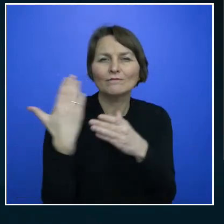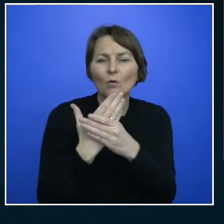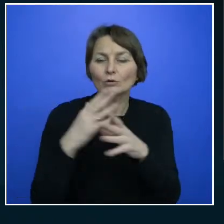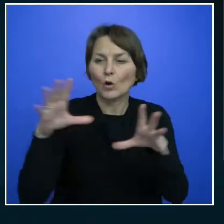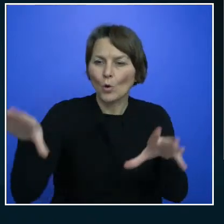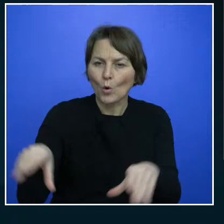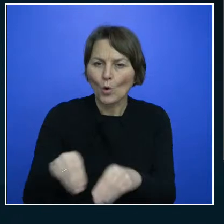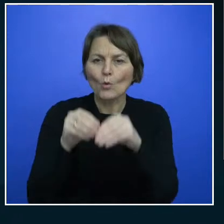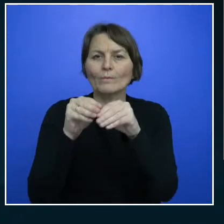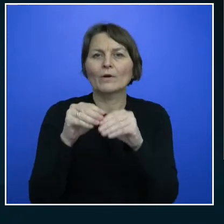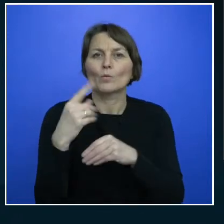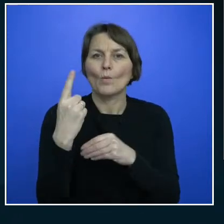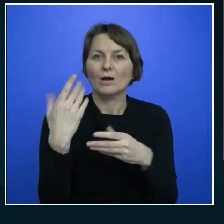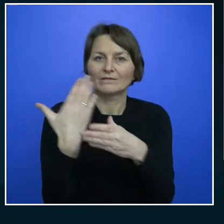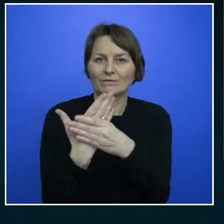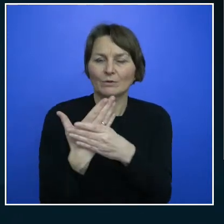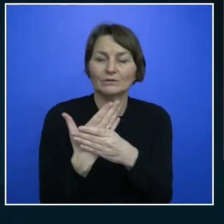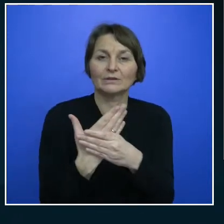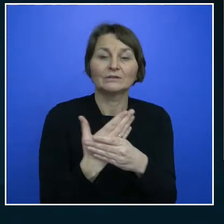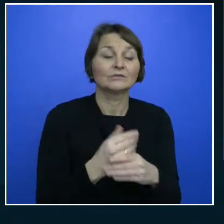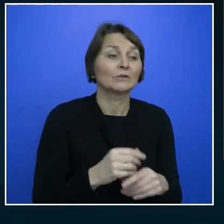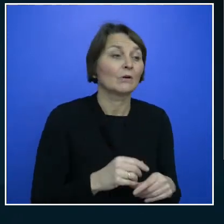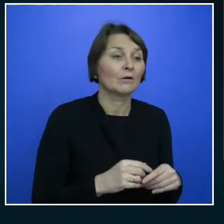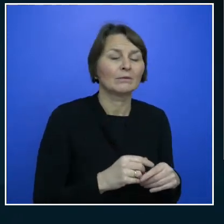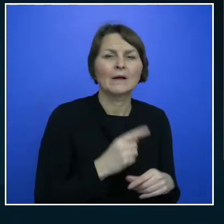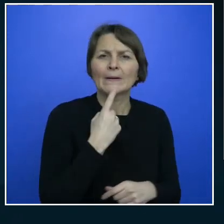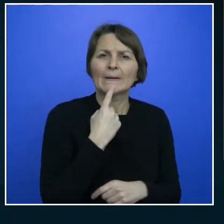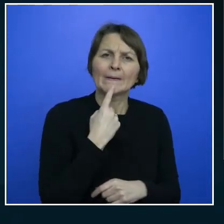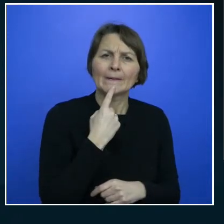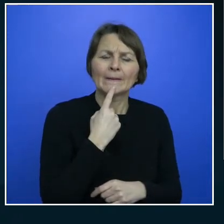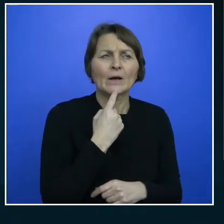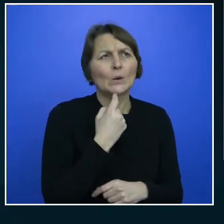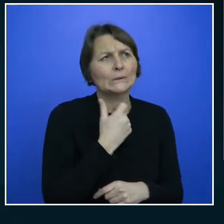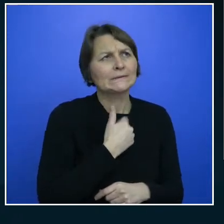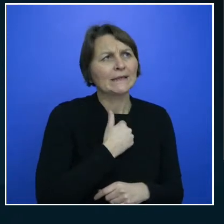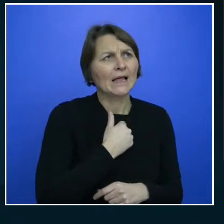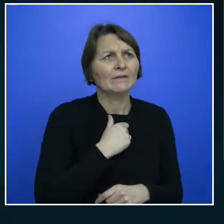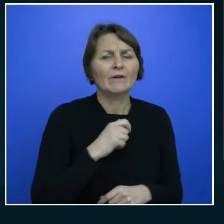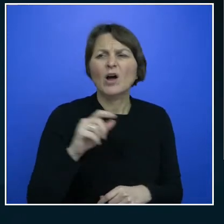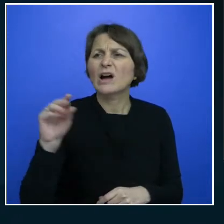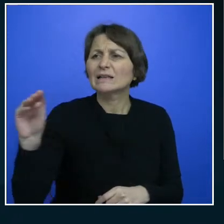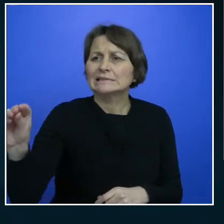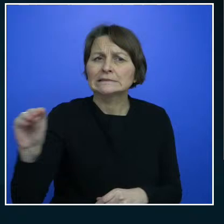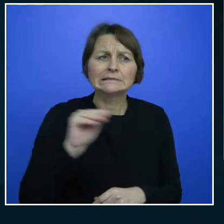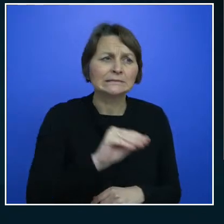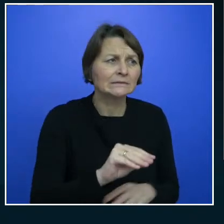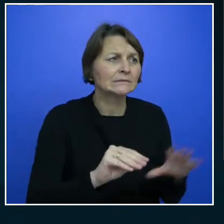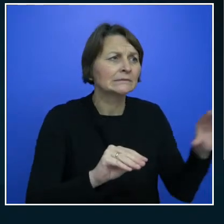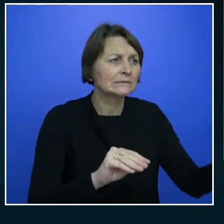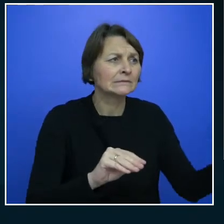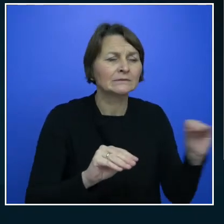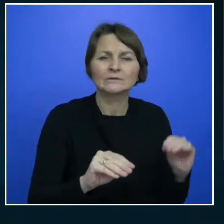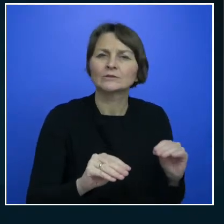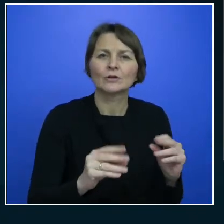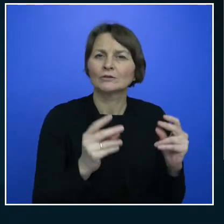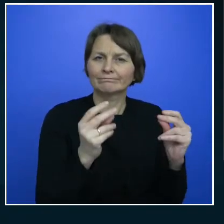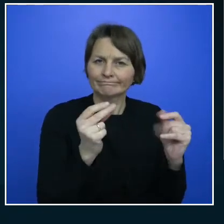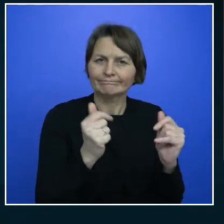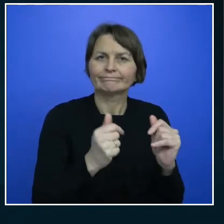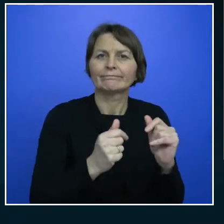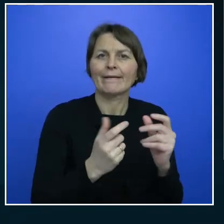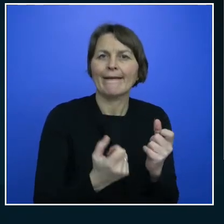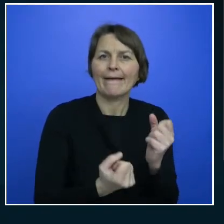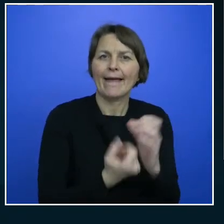every time have to do that with hand. I can show another post.